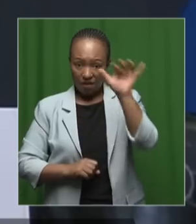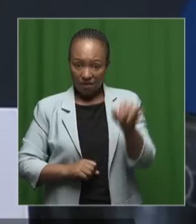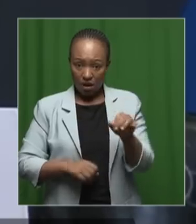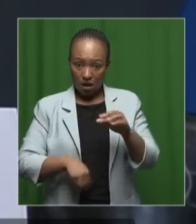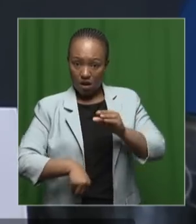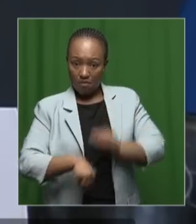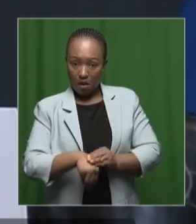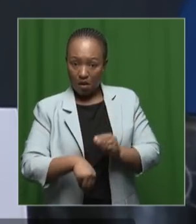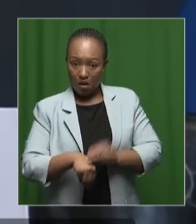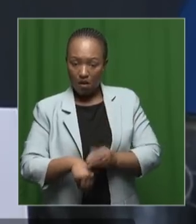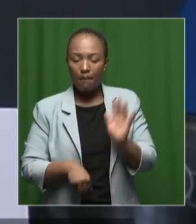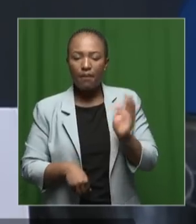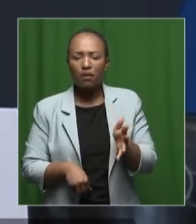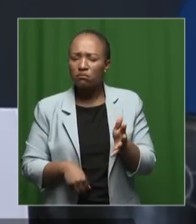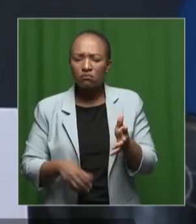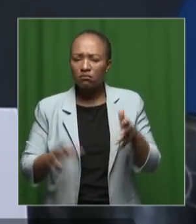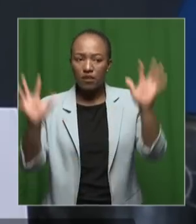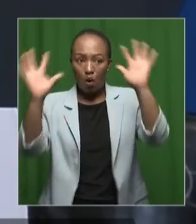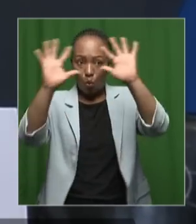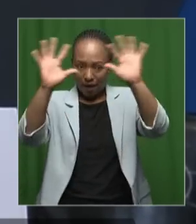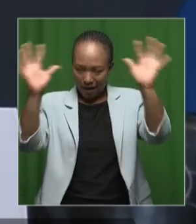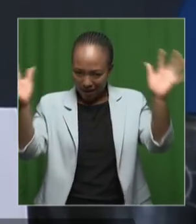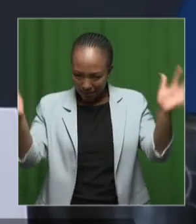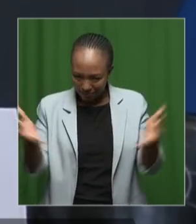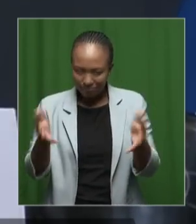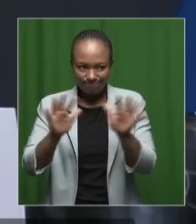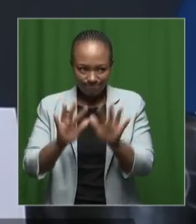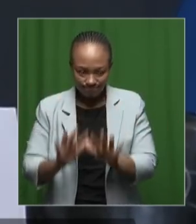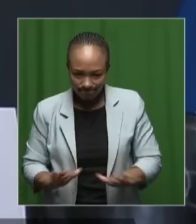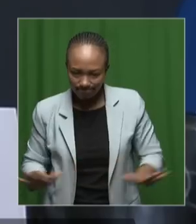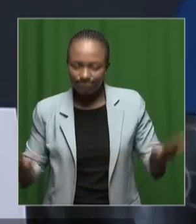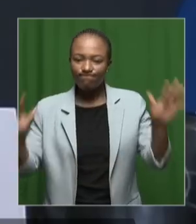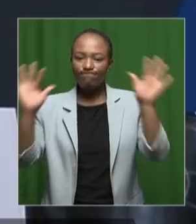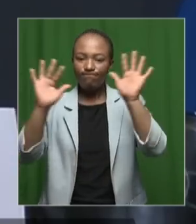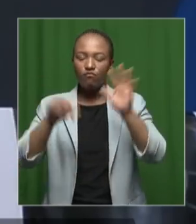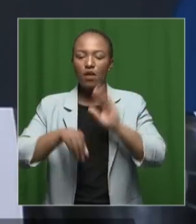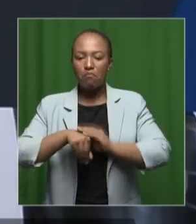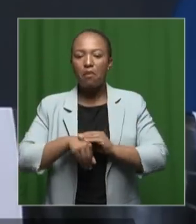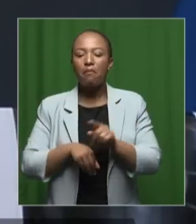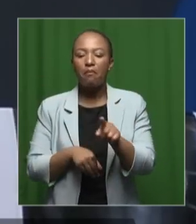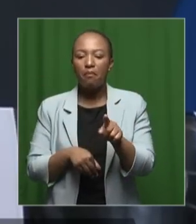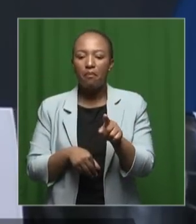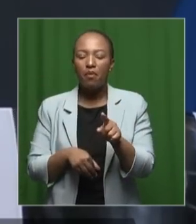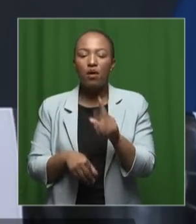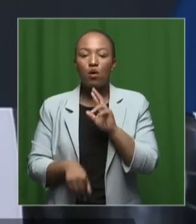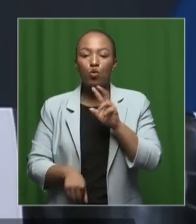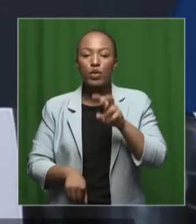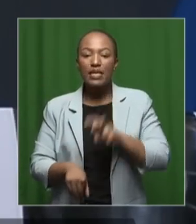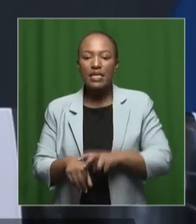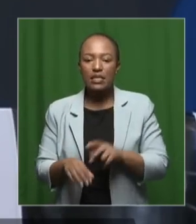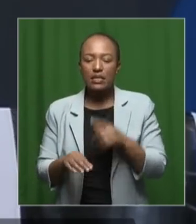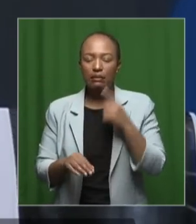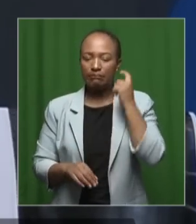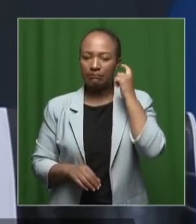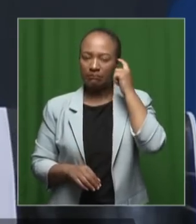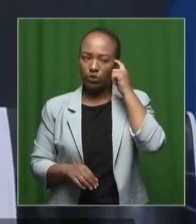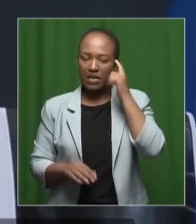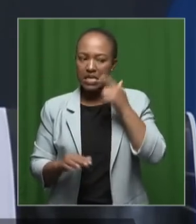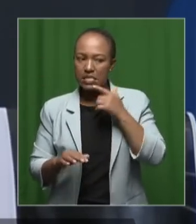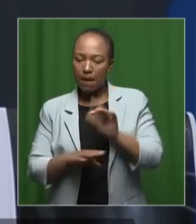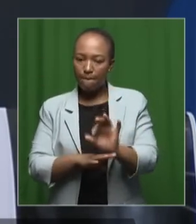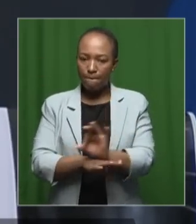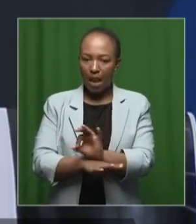It's a global problem if you check all over the world where they are dealing with this problem. So they need a sober mind, and we have put